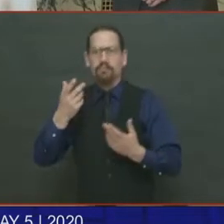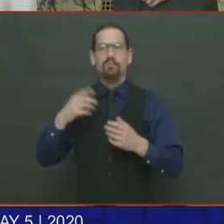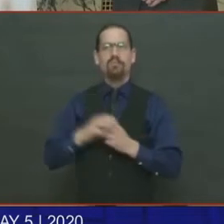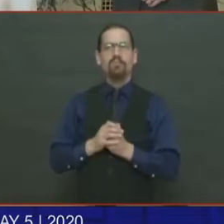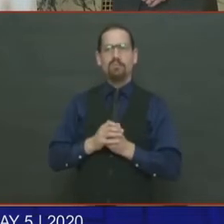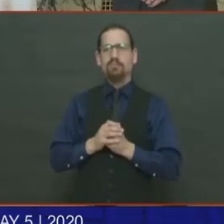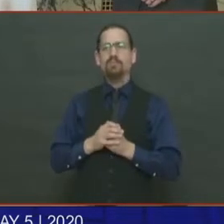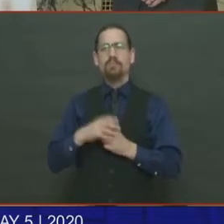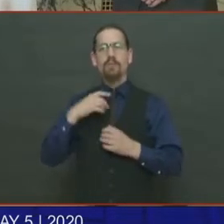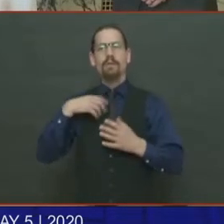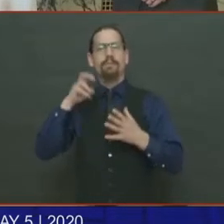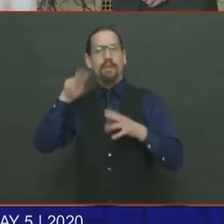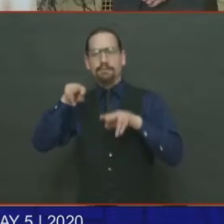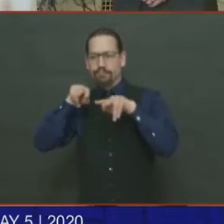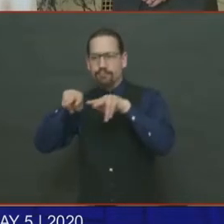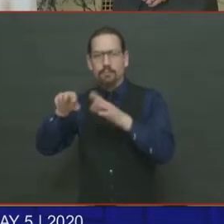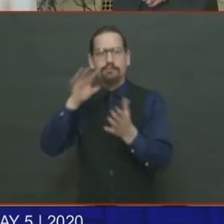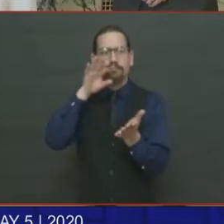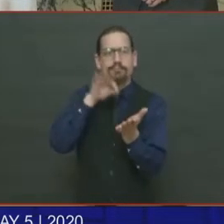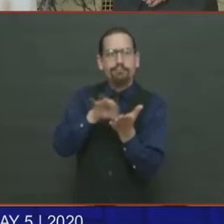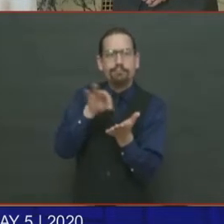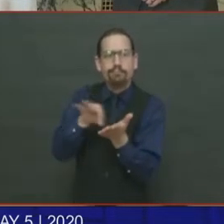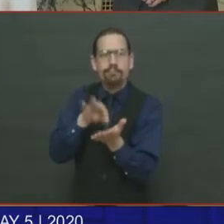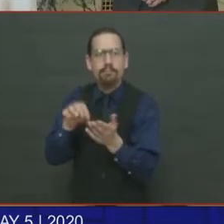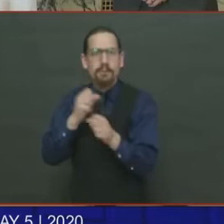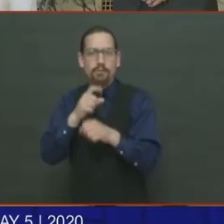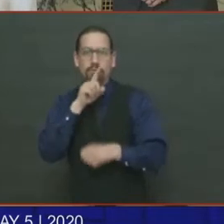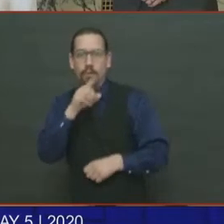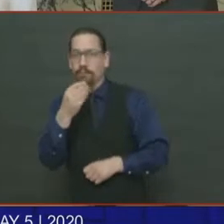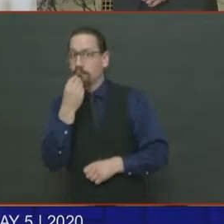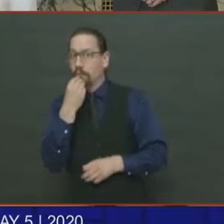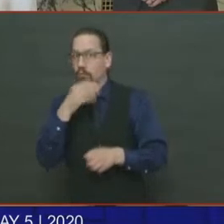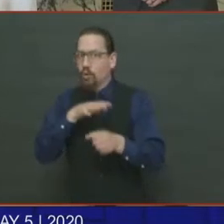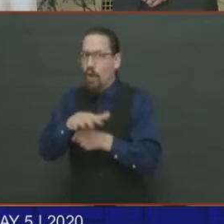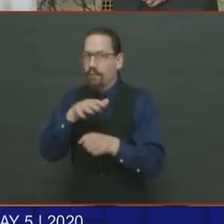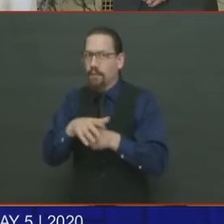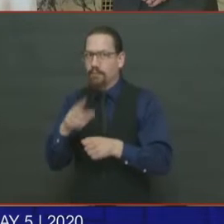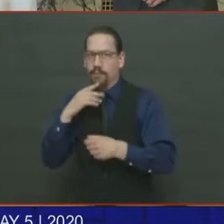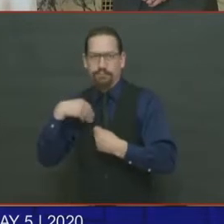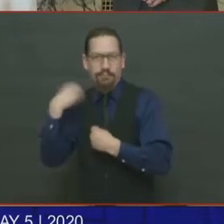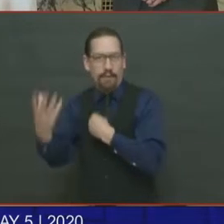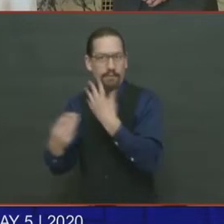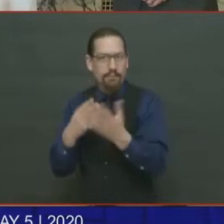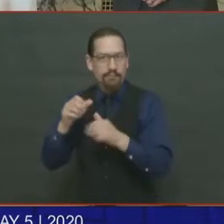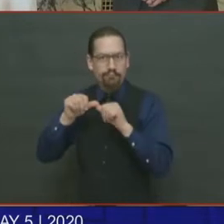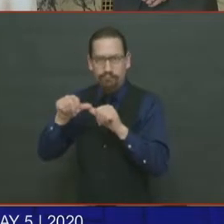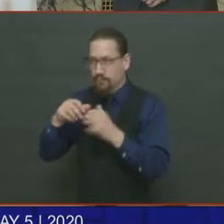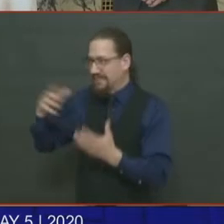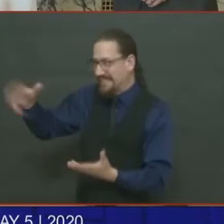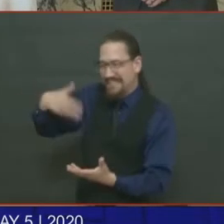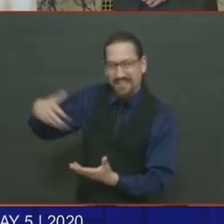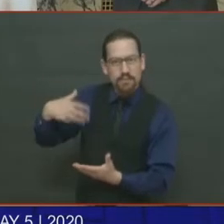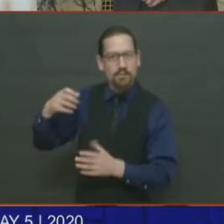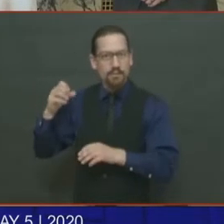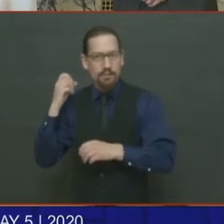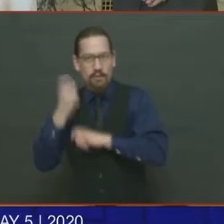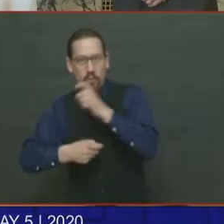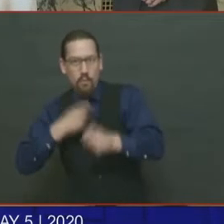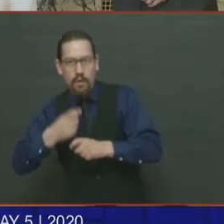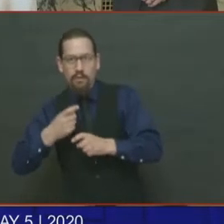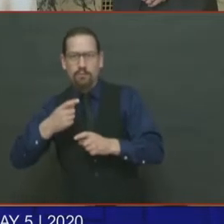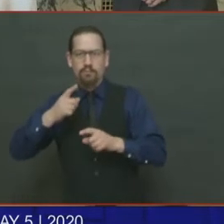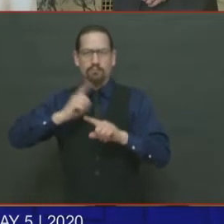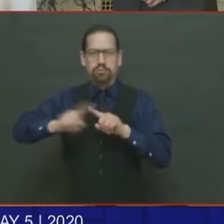need. The United Way has increased its staffing levels and strengthened processes, which allow us to track how many people